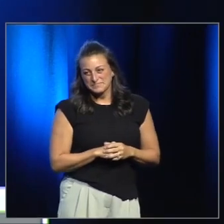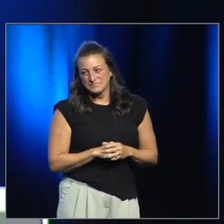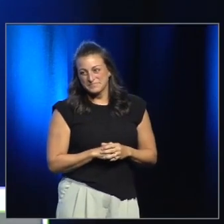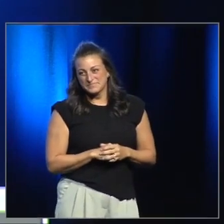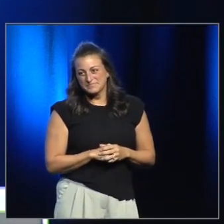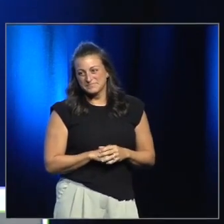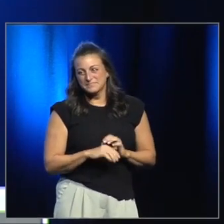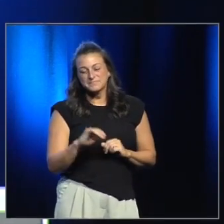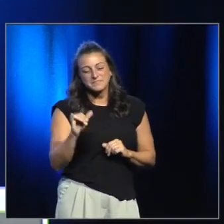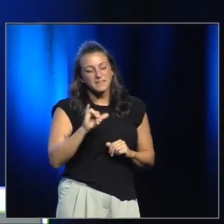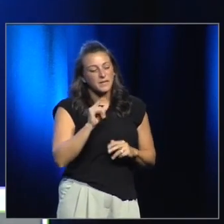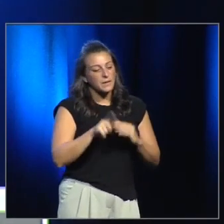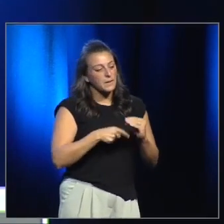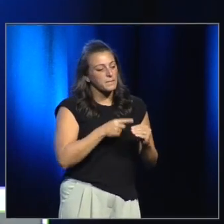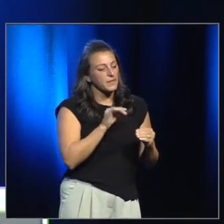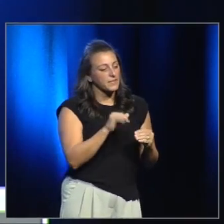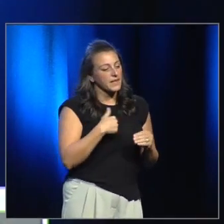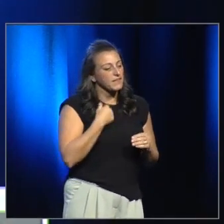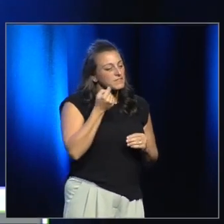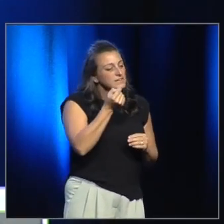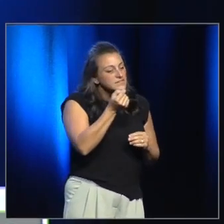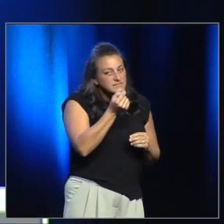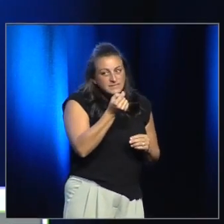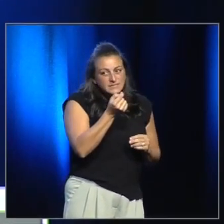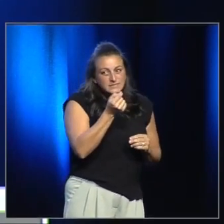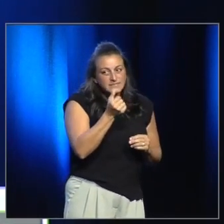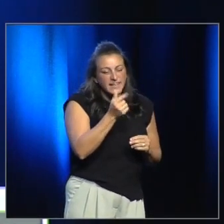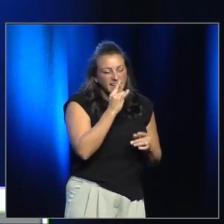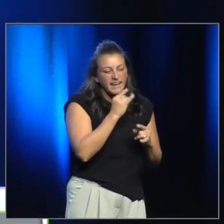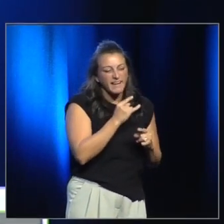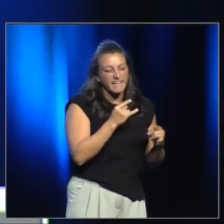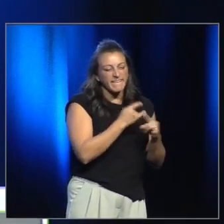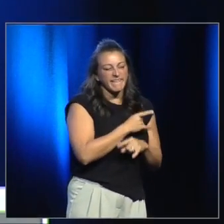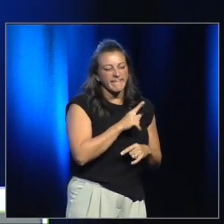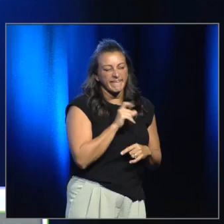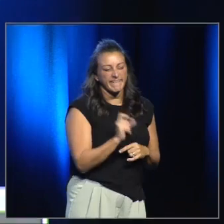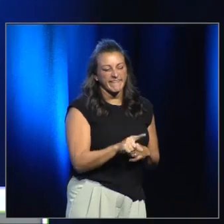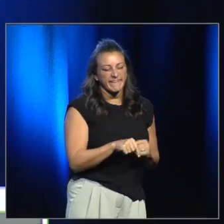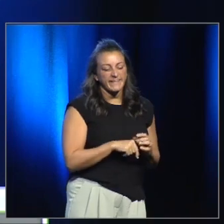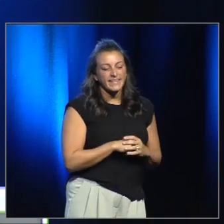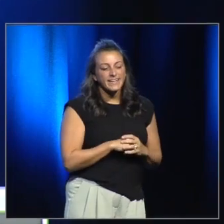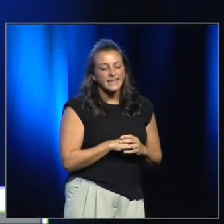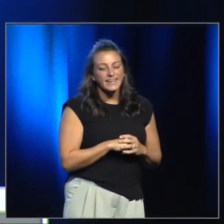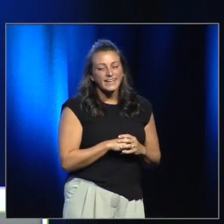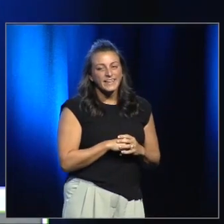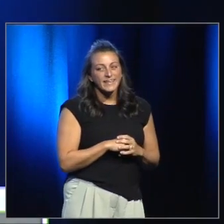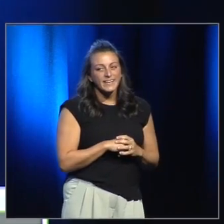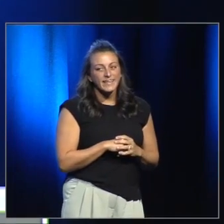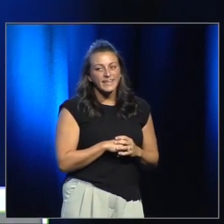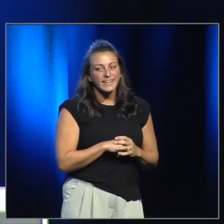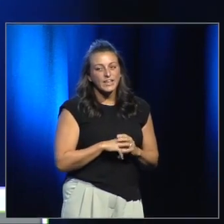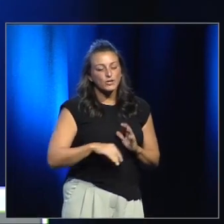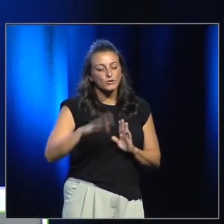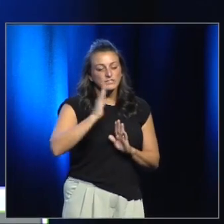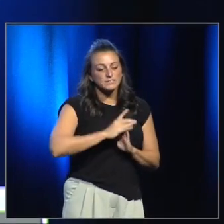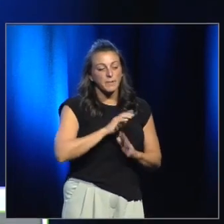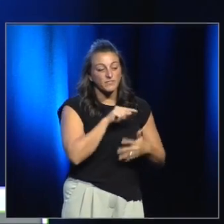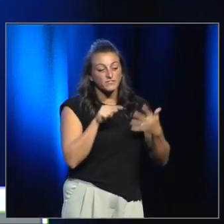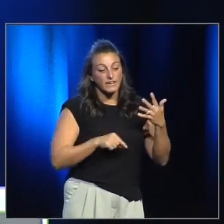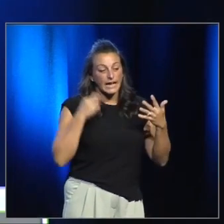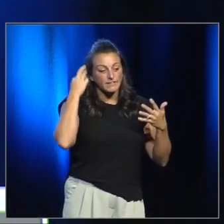along those lines, I have a slightly sarcastic question to ask, which is, what would your top 5 reasons